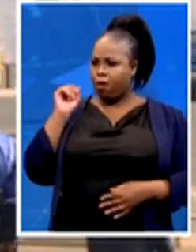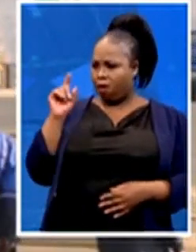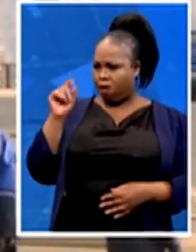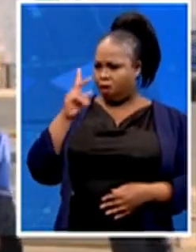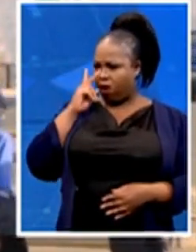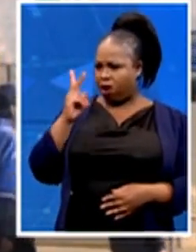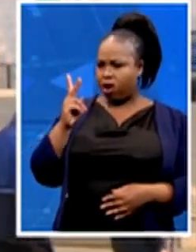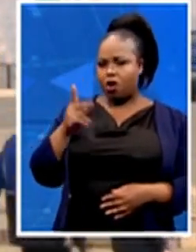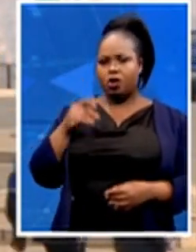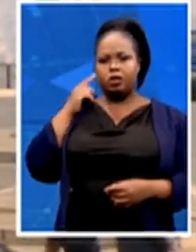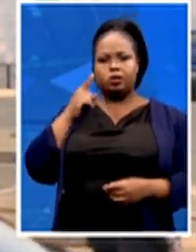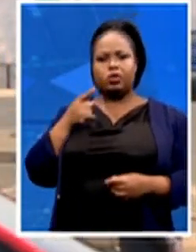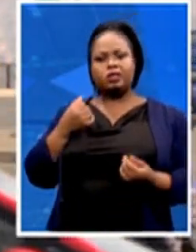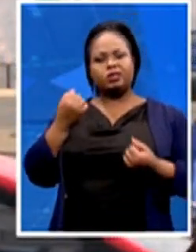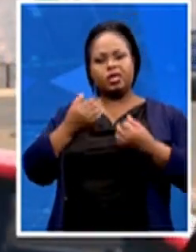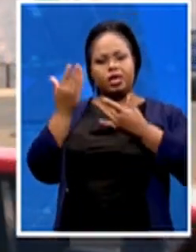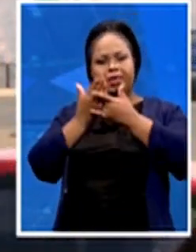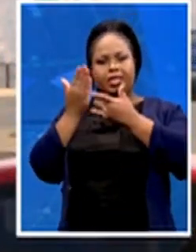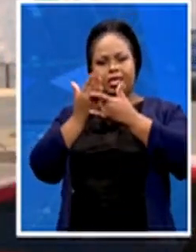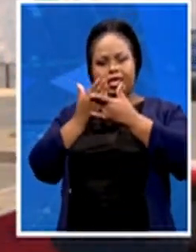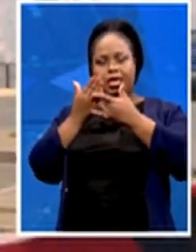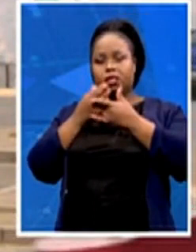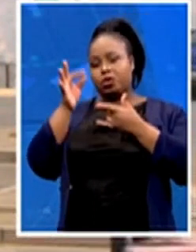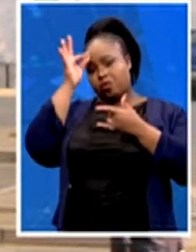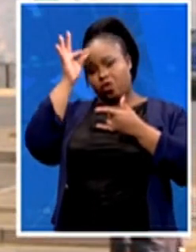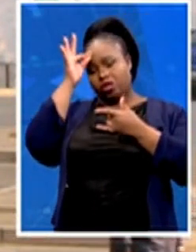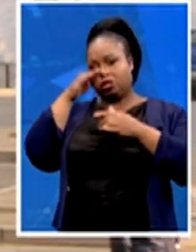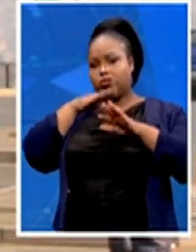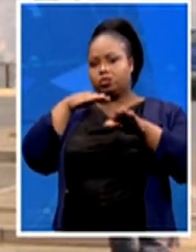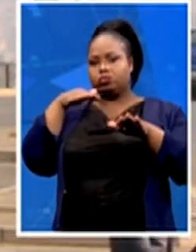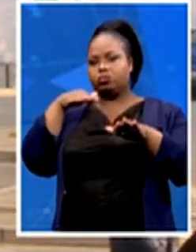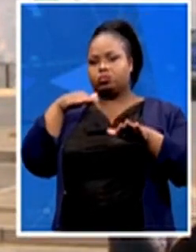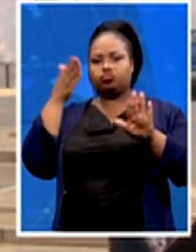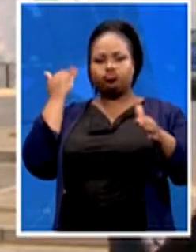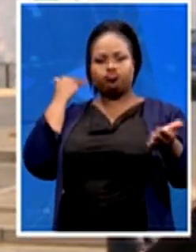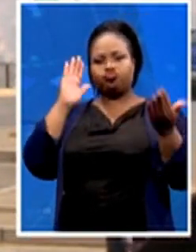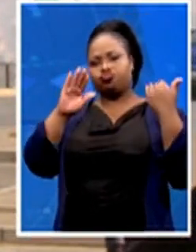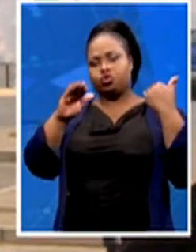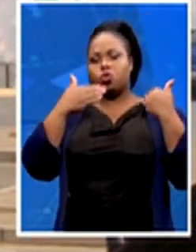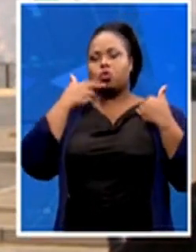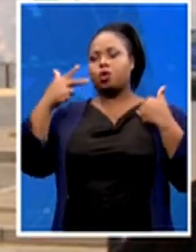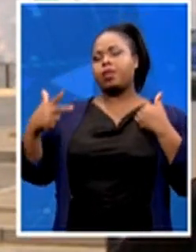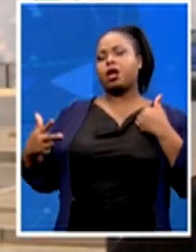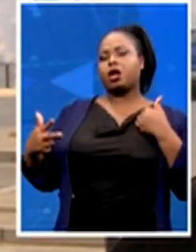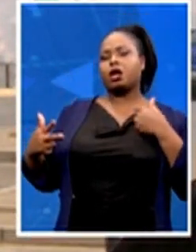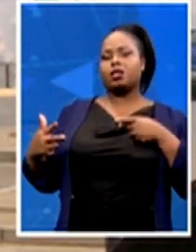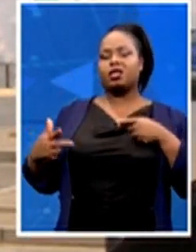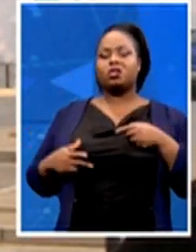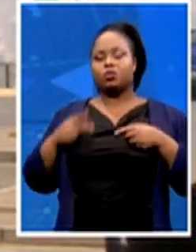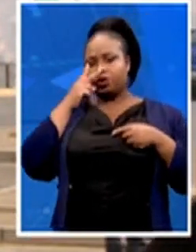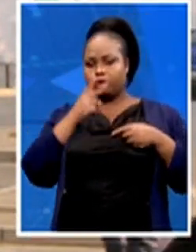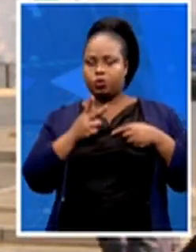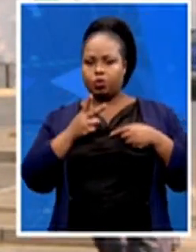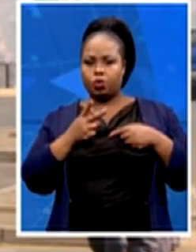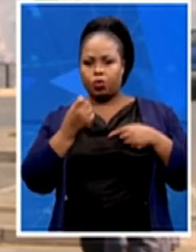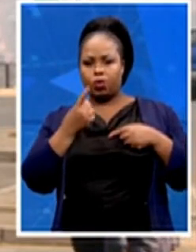some traffic officers stationed there, and we also saw some police officials also stationed